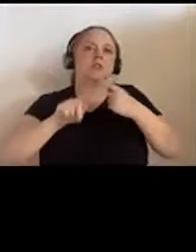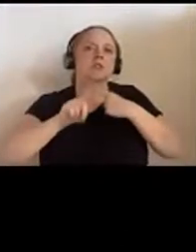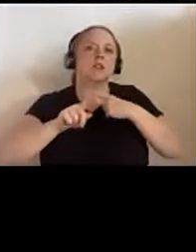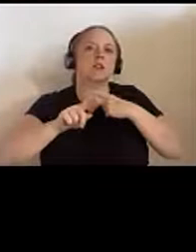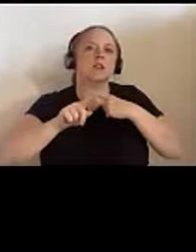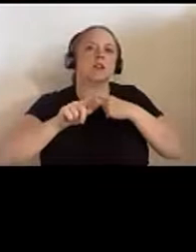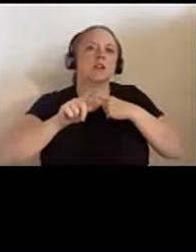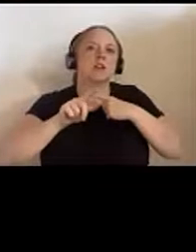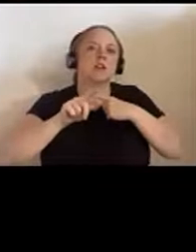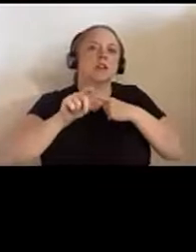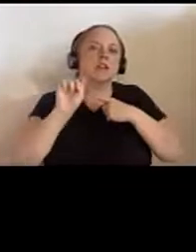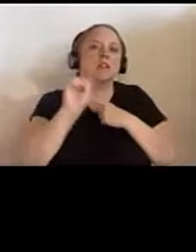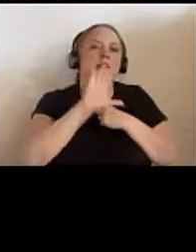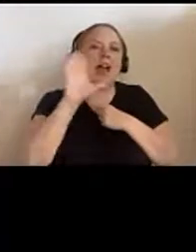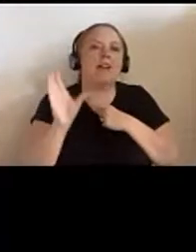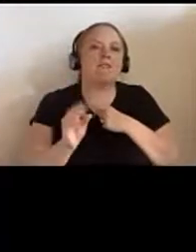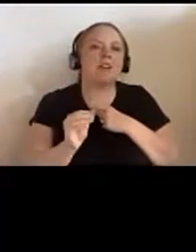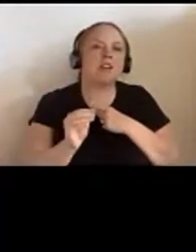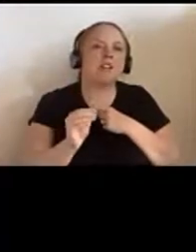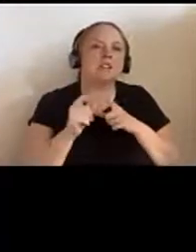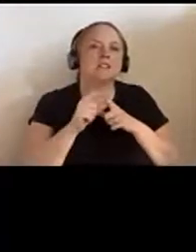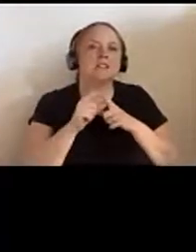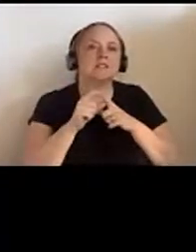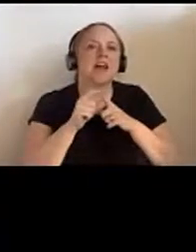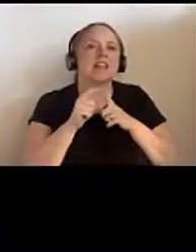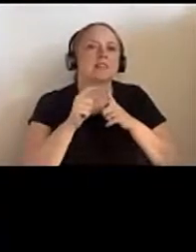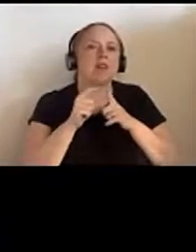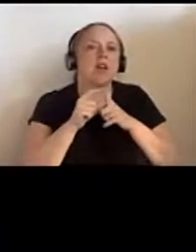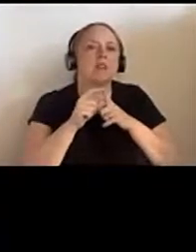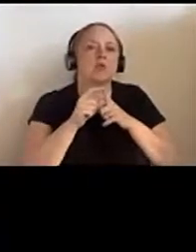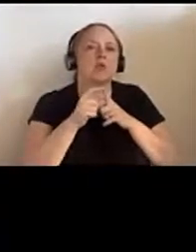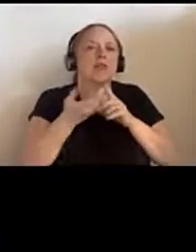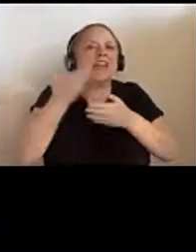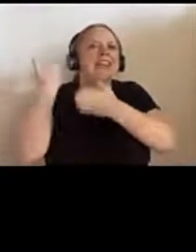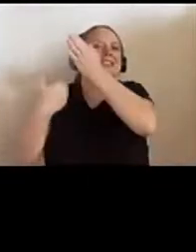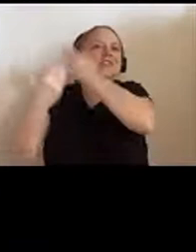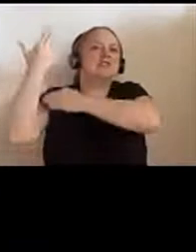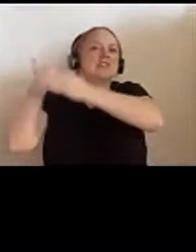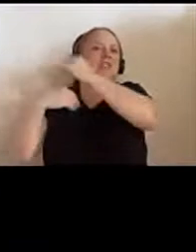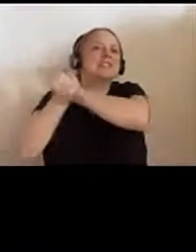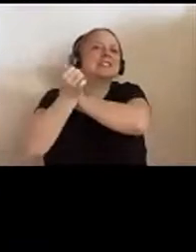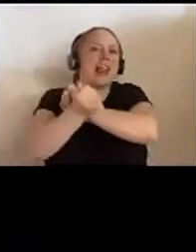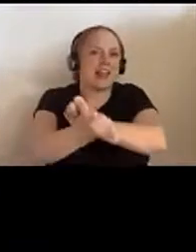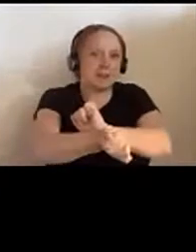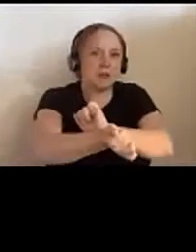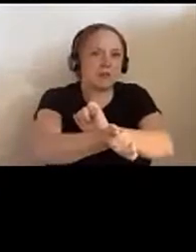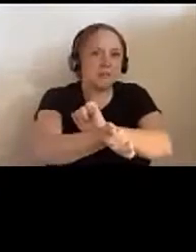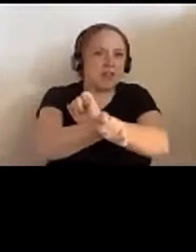diaspora and to these histories of enslavement and captivity,